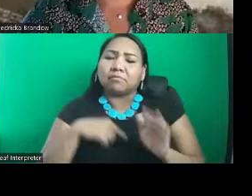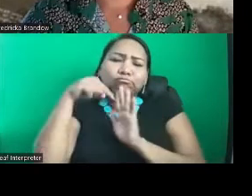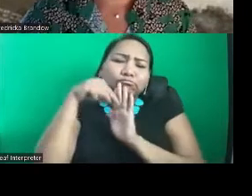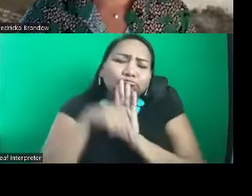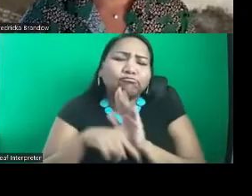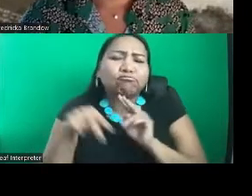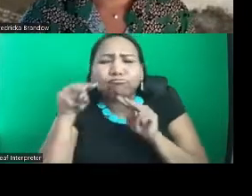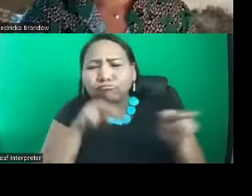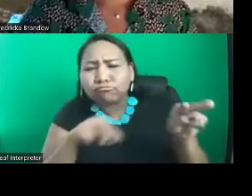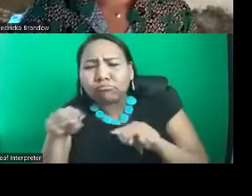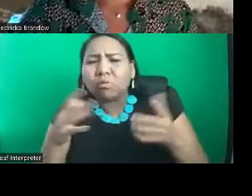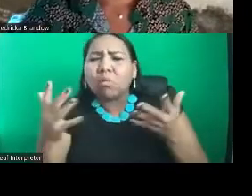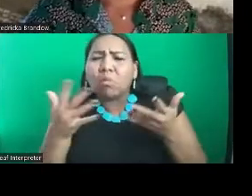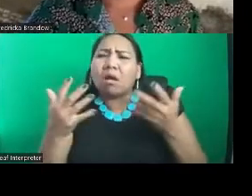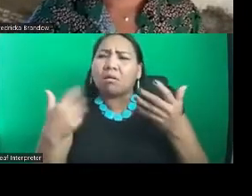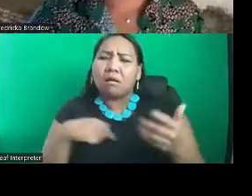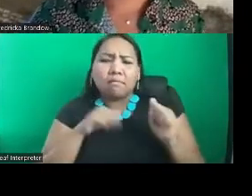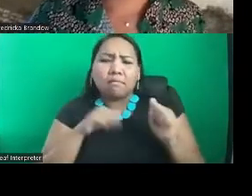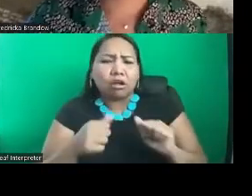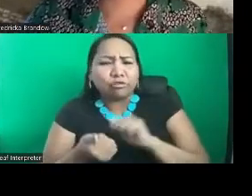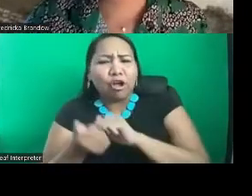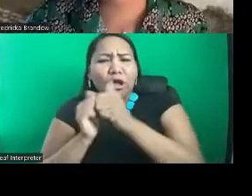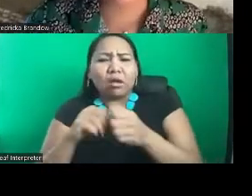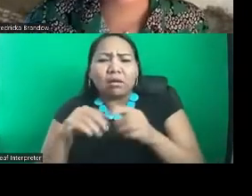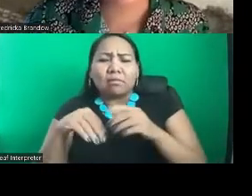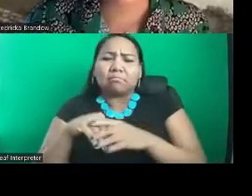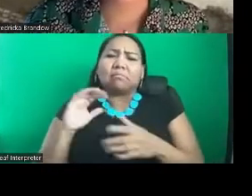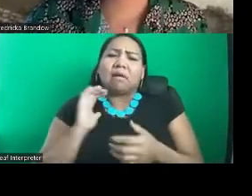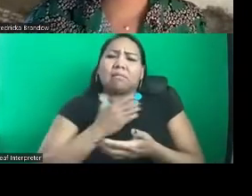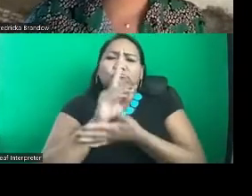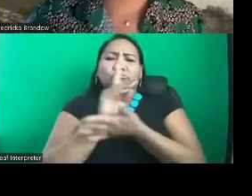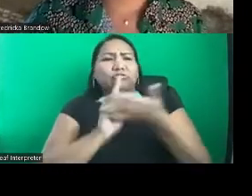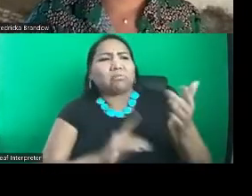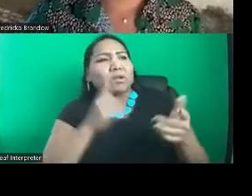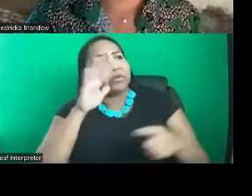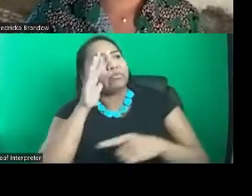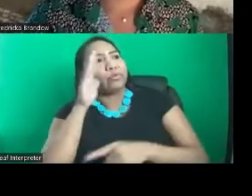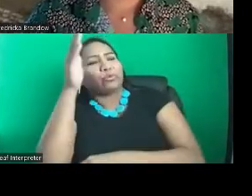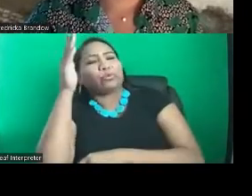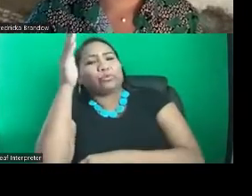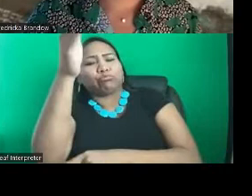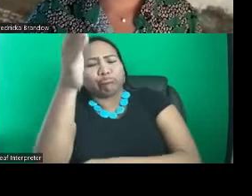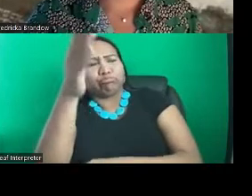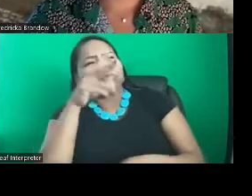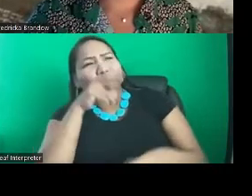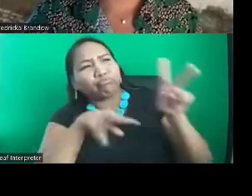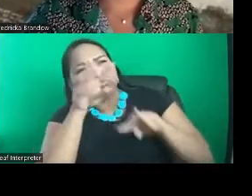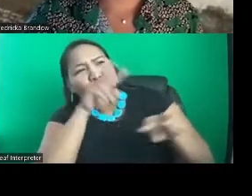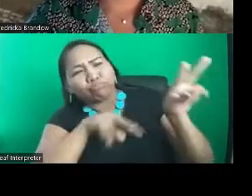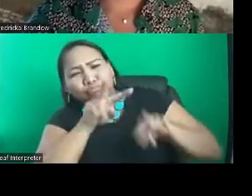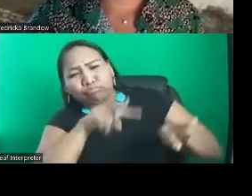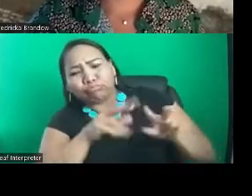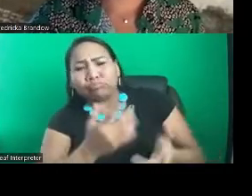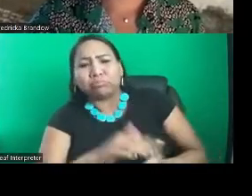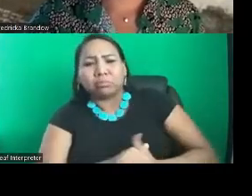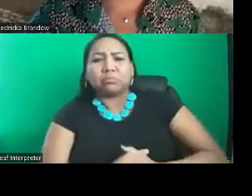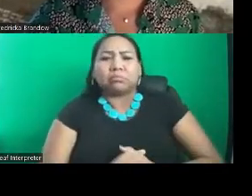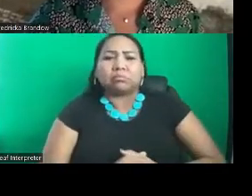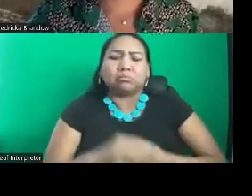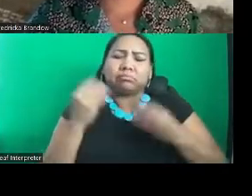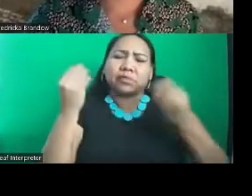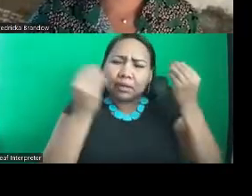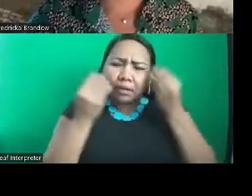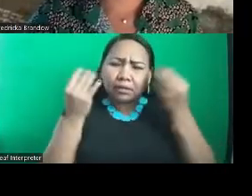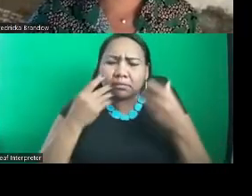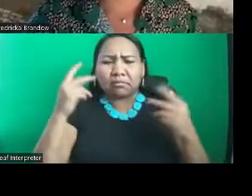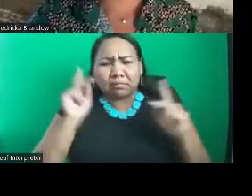our future. In contrast to what has been taken from us spiritually, physically, and mentally, the work we're doing today represents the